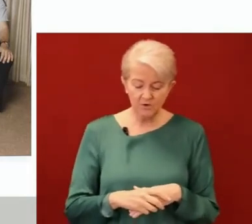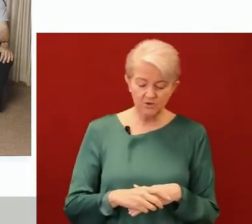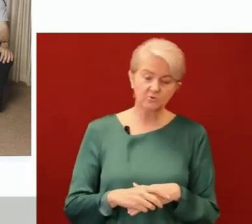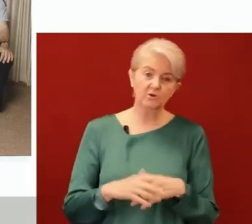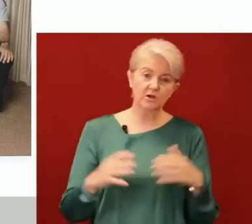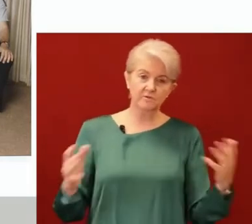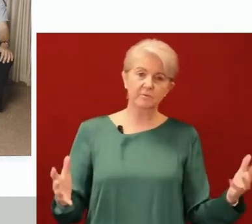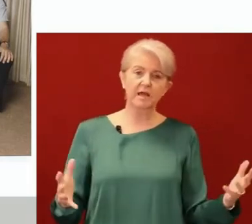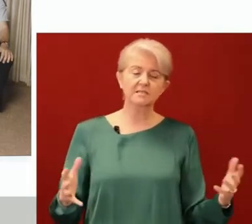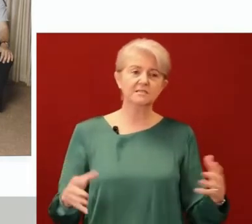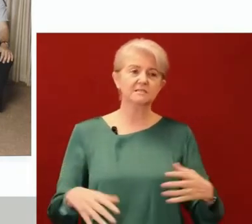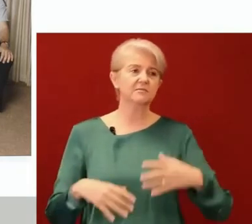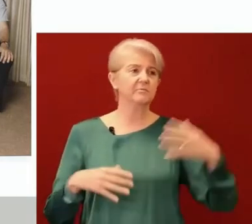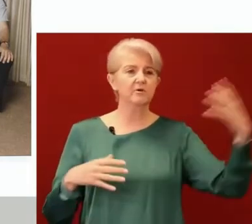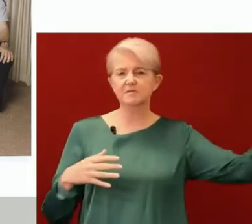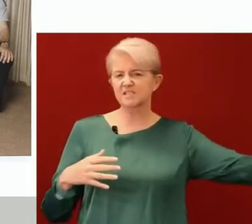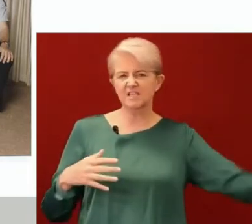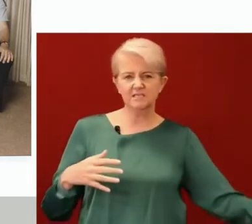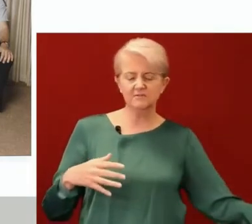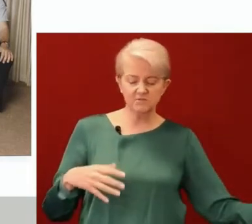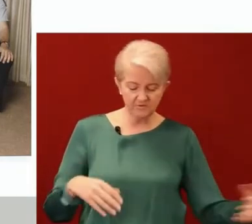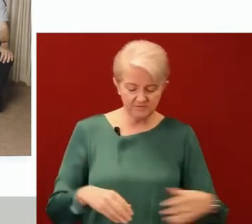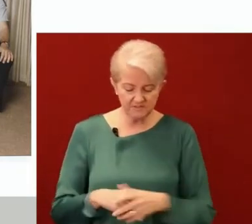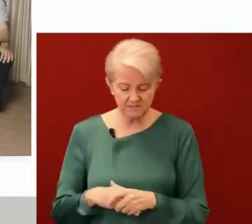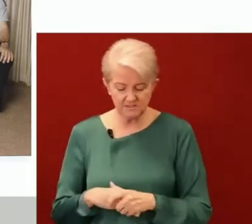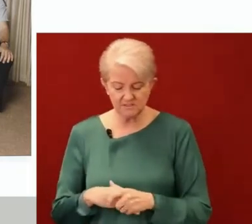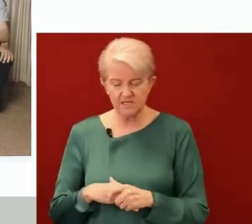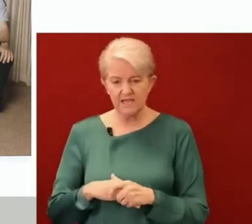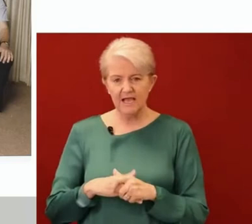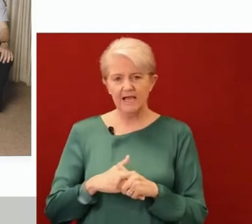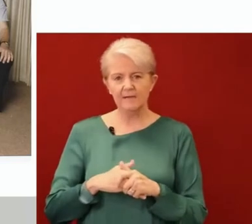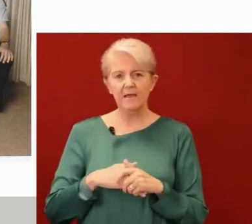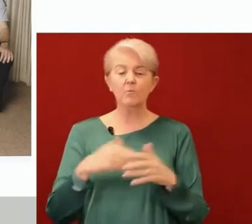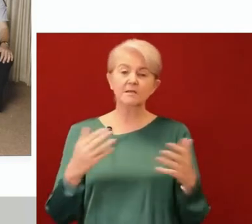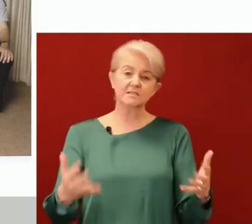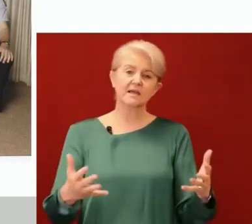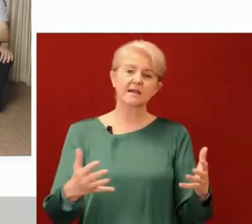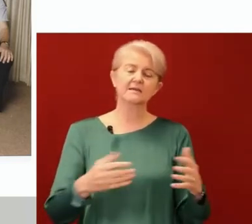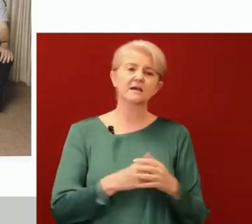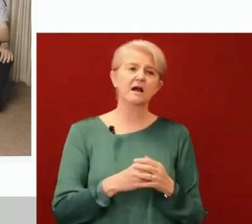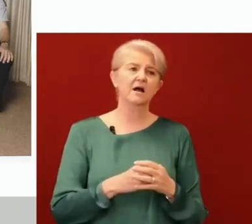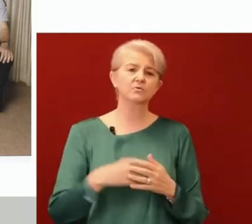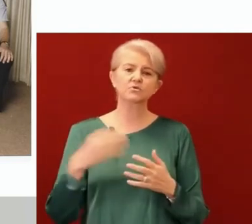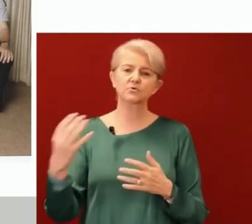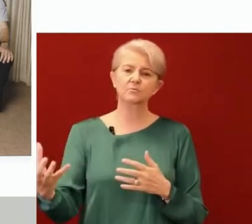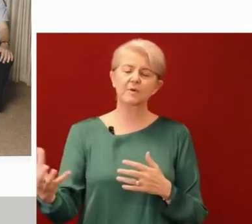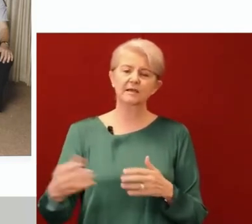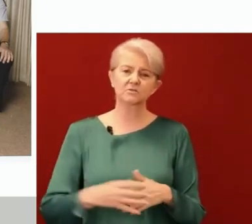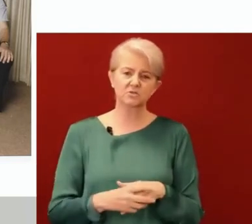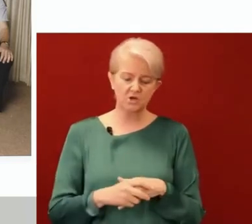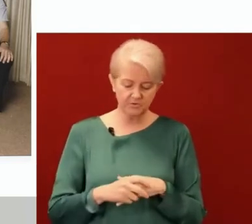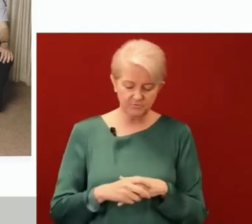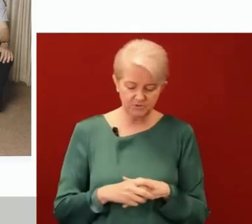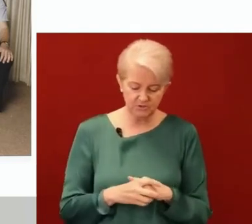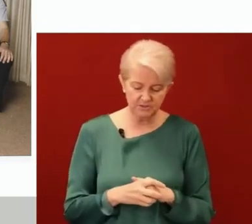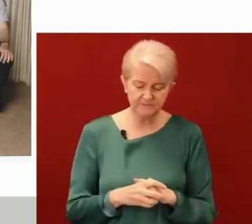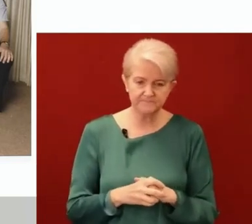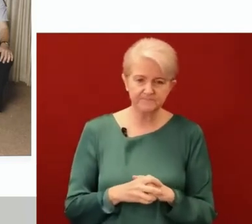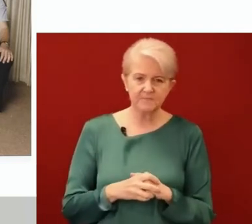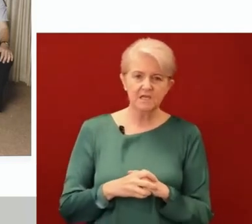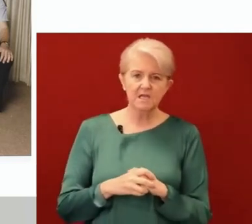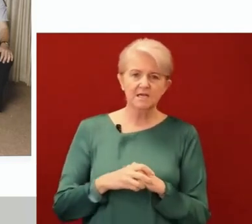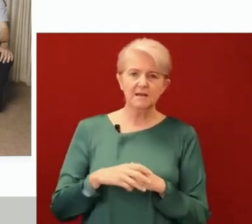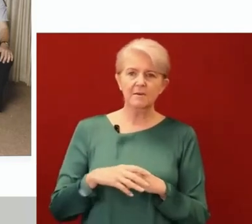I worked all over the place in suburban detectives' offices. And once again, I was drawn back to the Child Abuse